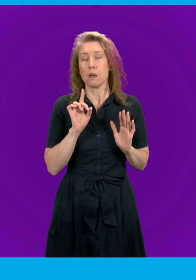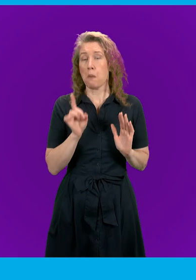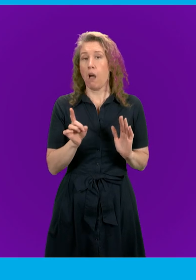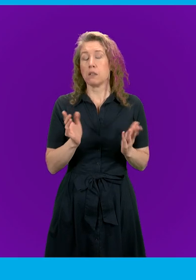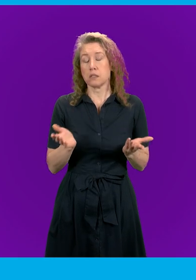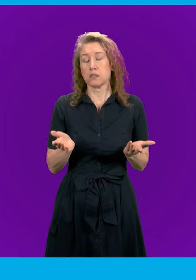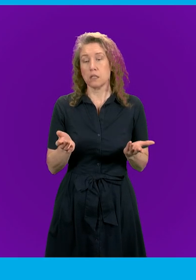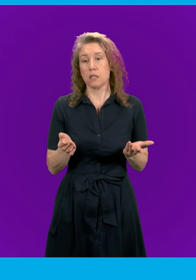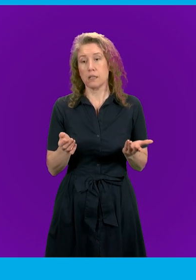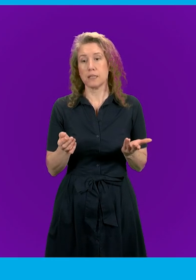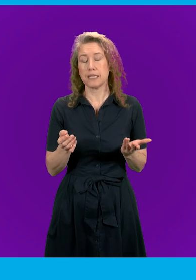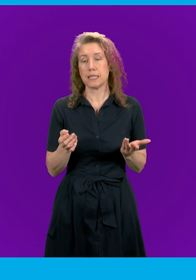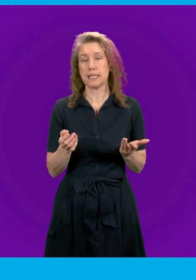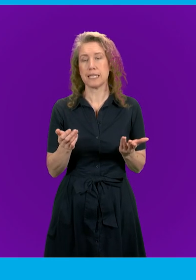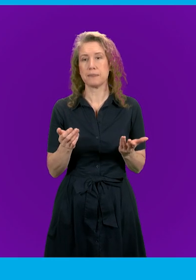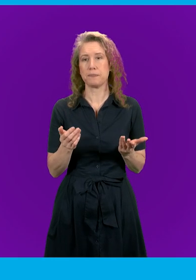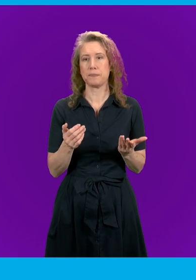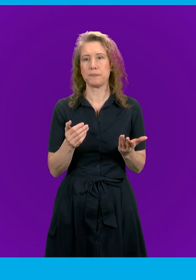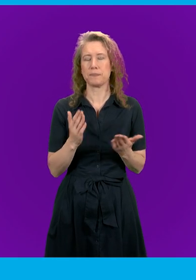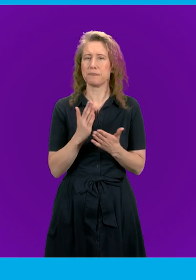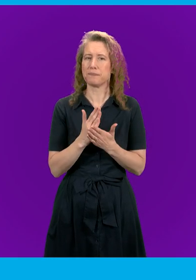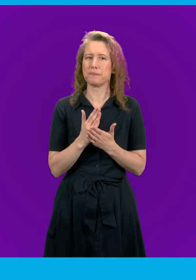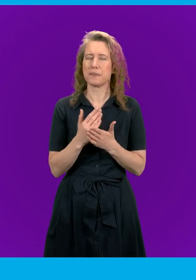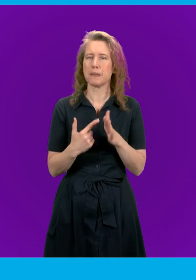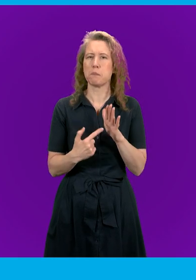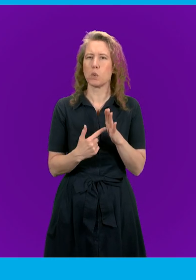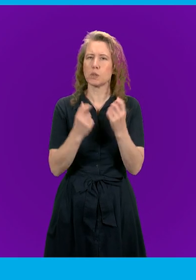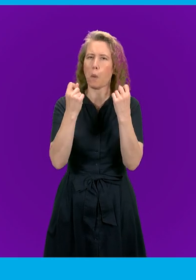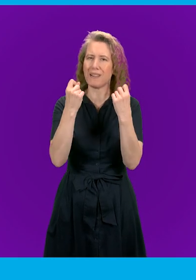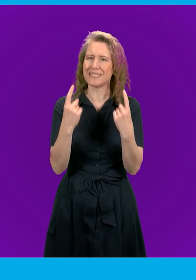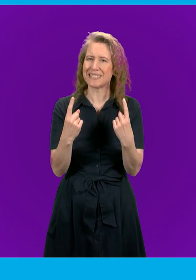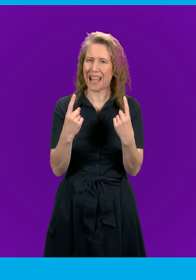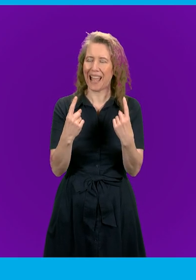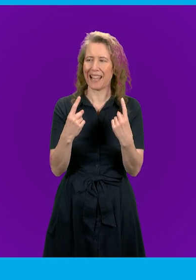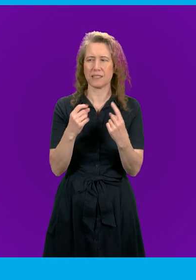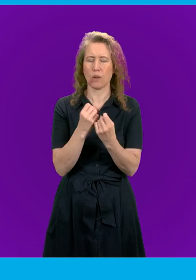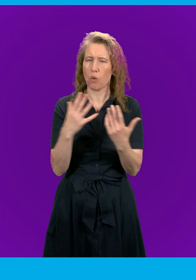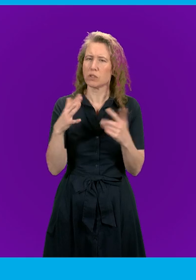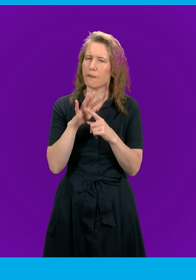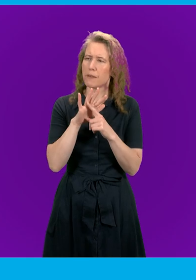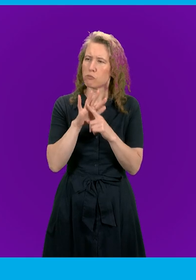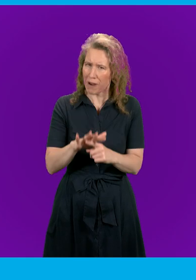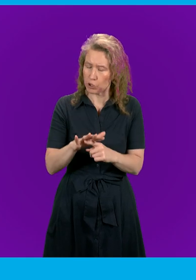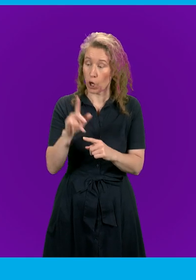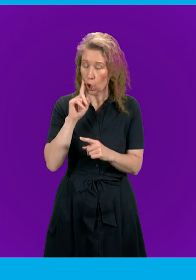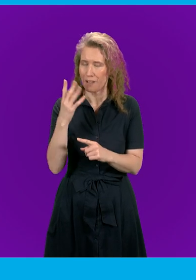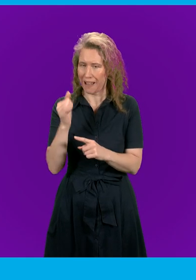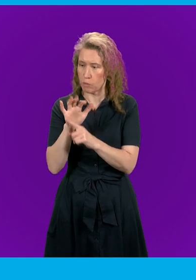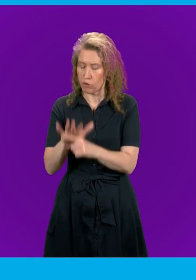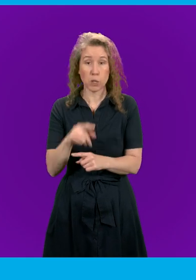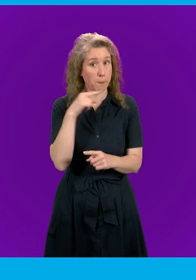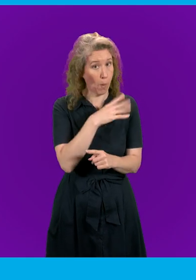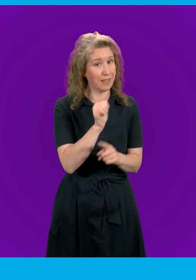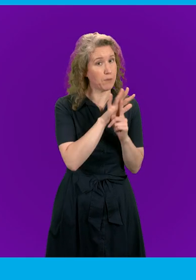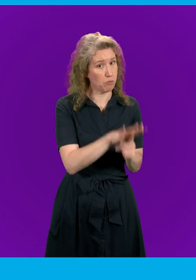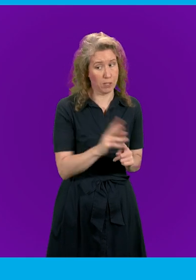is, I think, you know, it's important to understand that the kind of pressures that girls are under and boys are under.